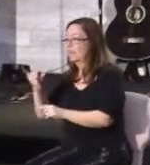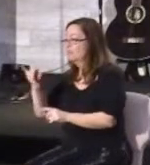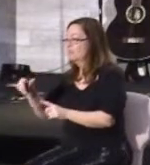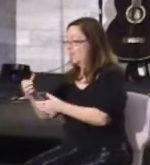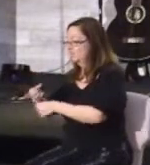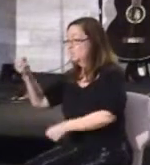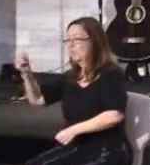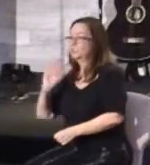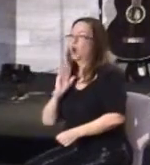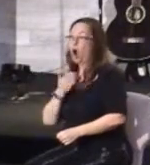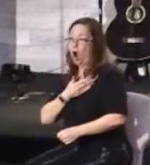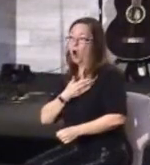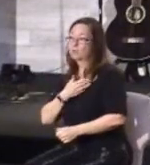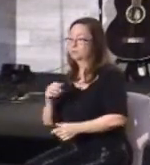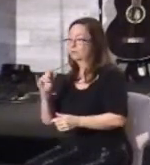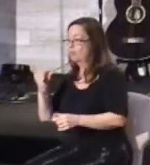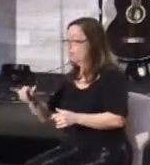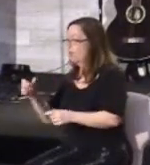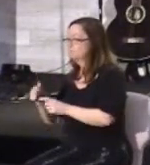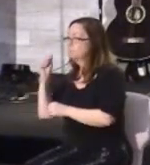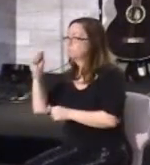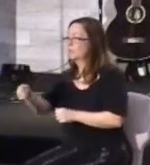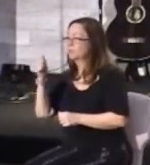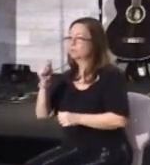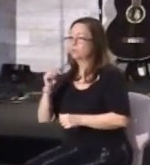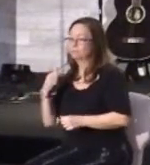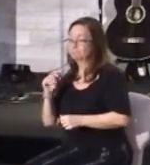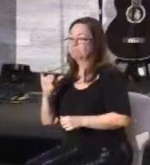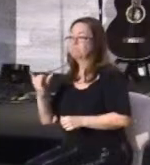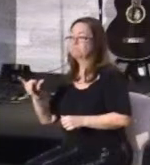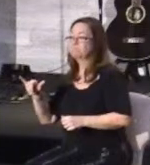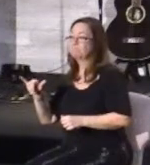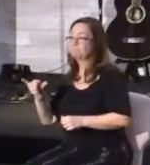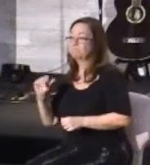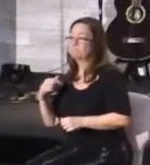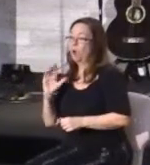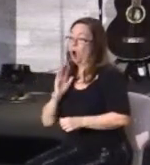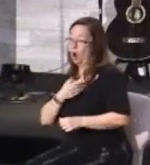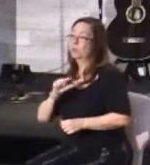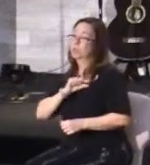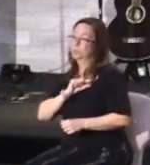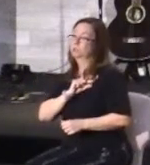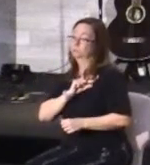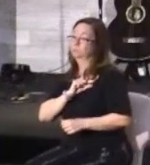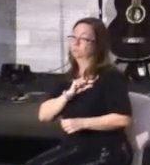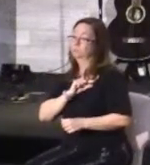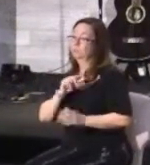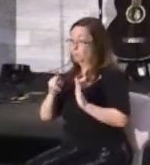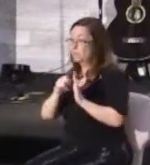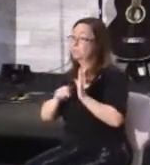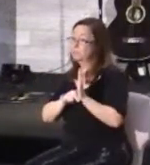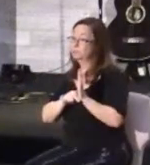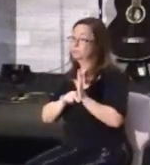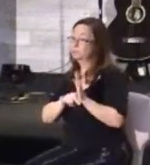tails that they whipped Jesus with, we've been guilty of the exact same thing in many ways, not directly, but in principle. The